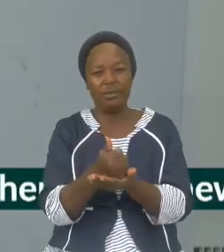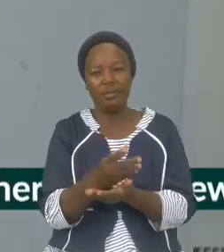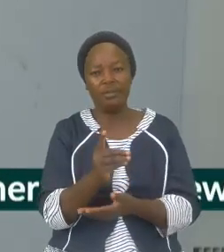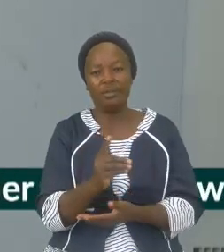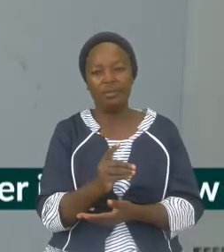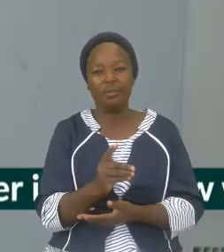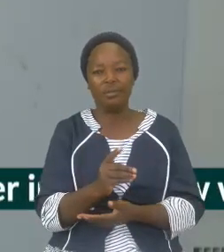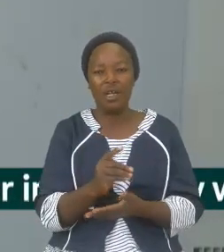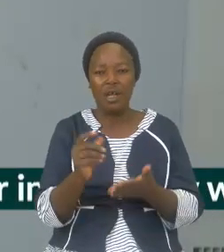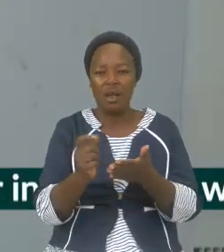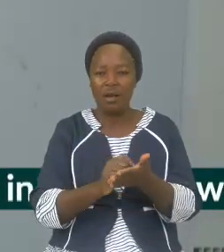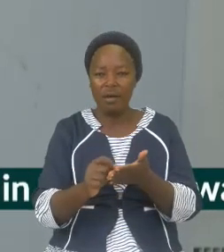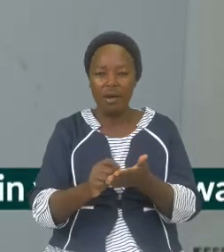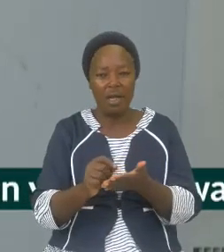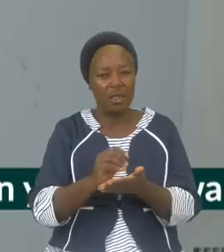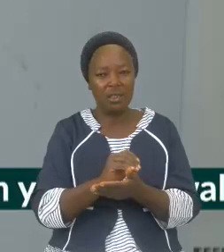Write legibly